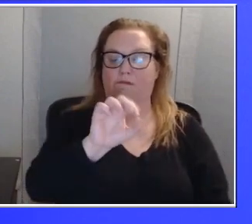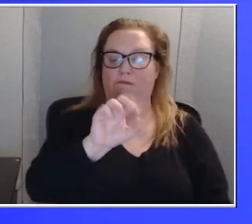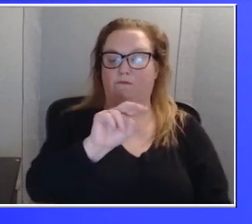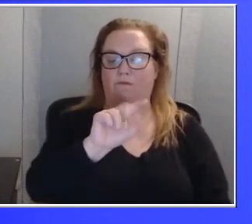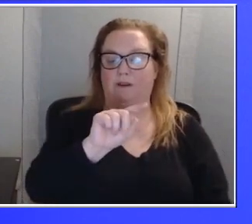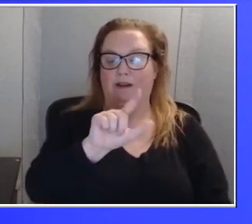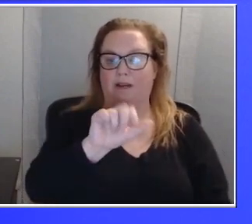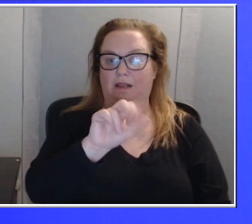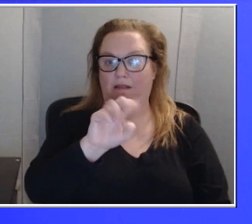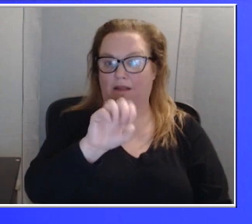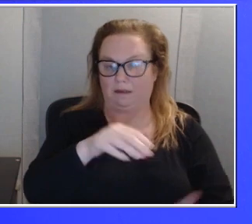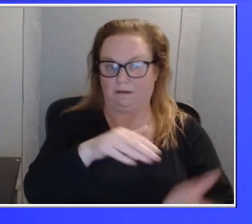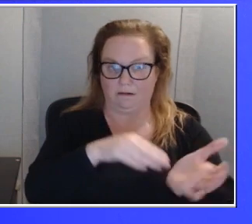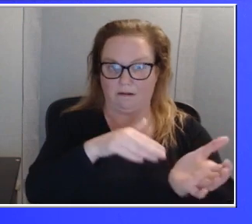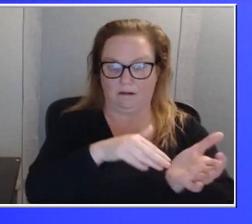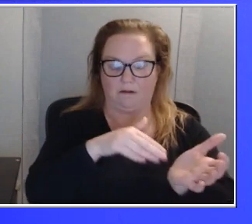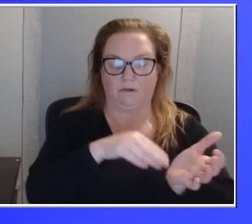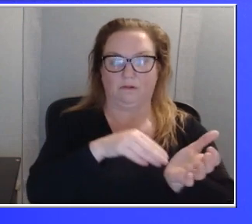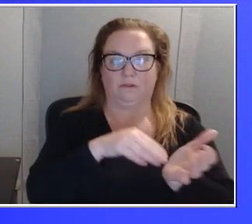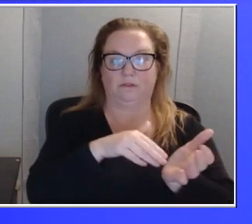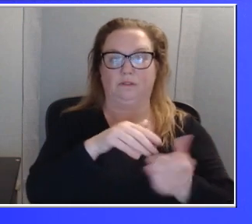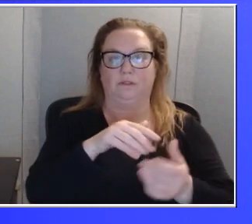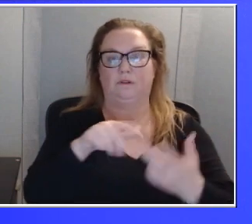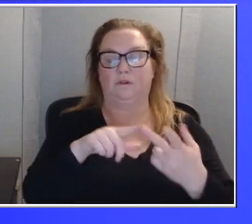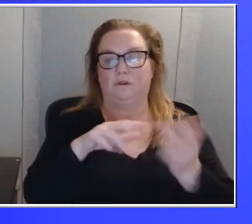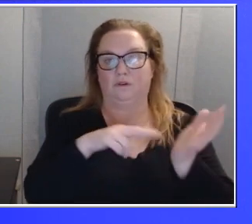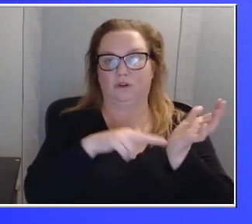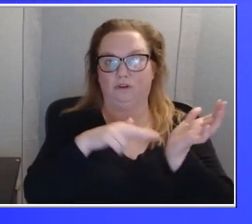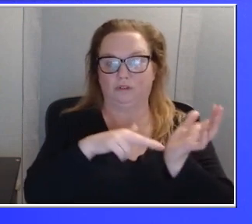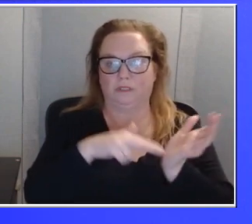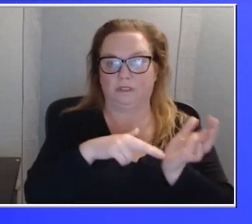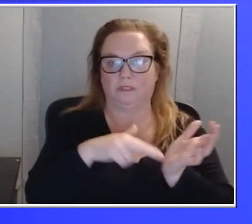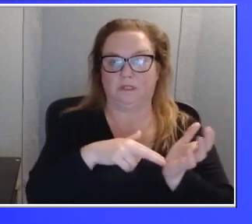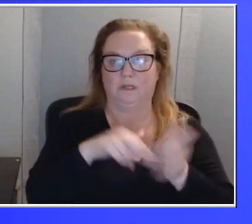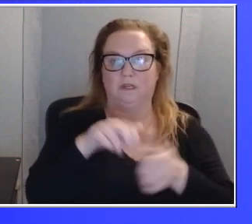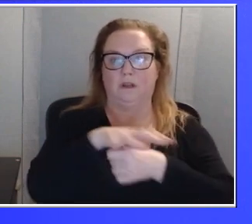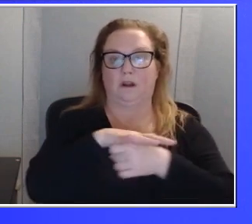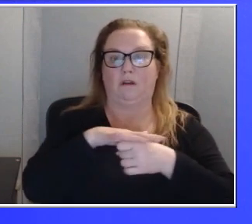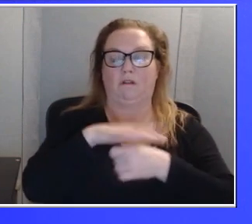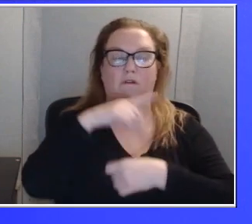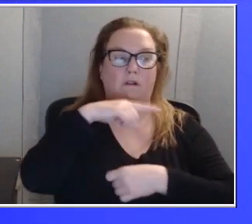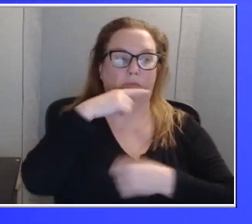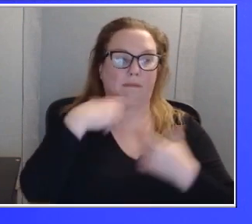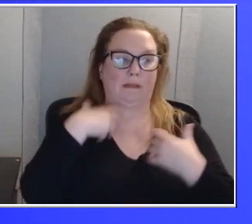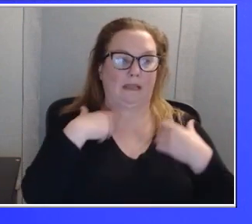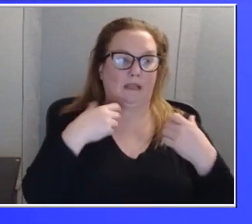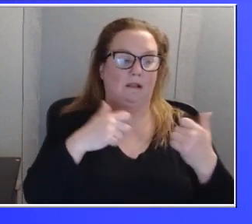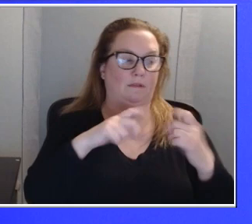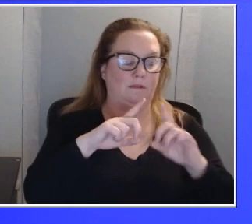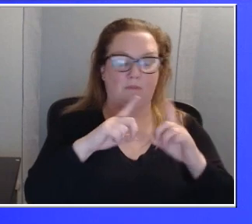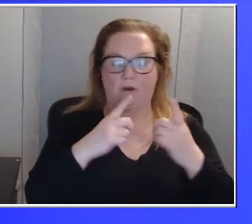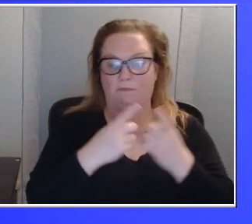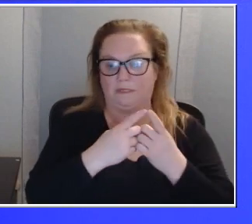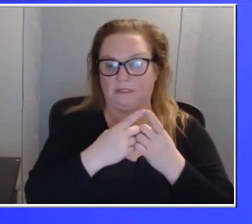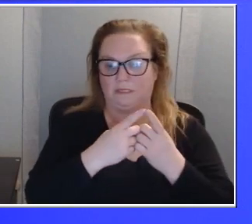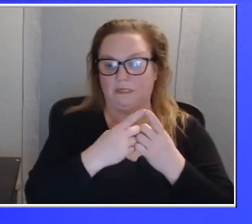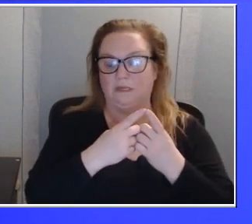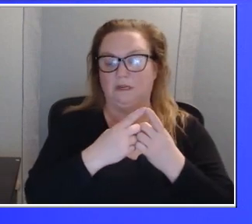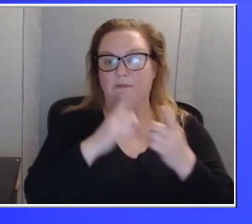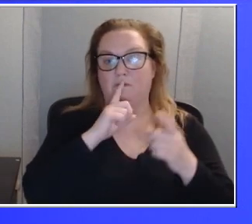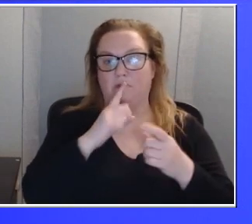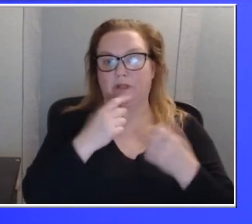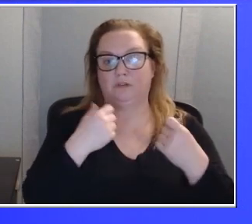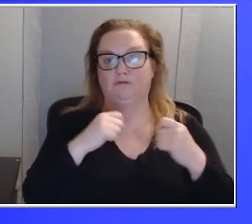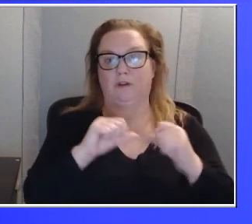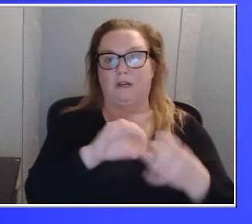our doctors, like those working here, our nurses, our local public health departments, our state public health departments, but importantly, really trying to coordinate